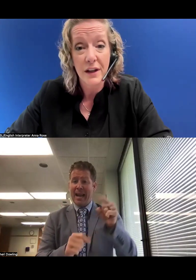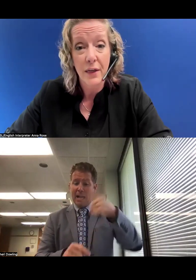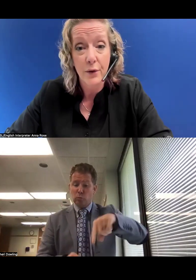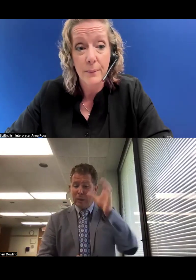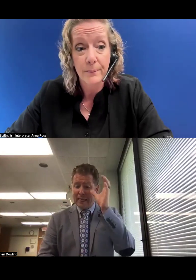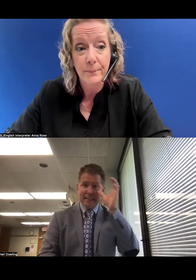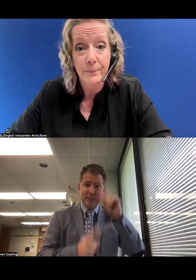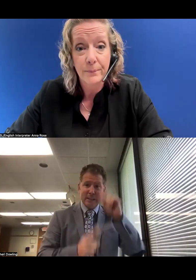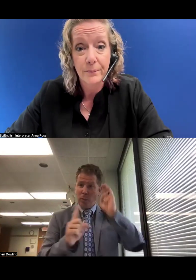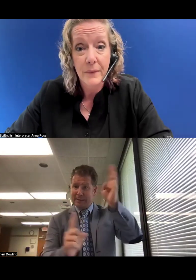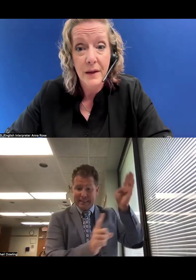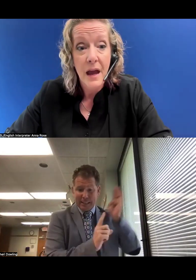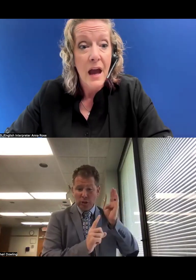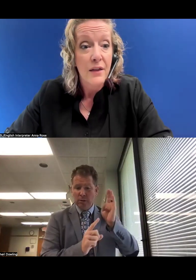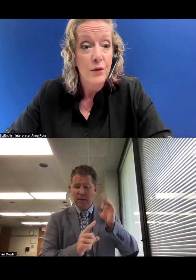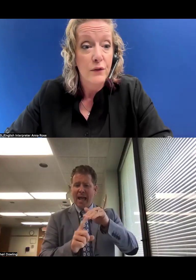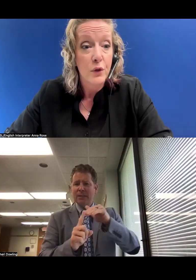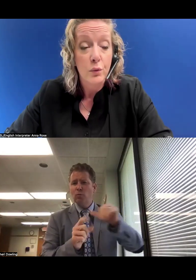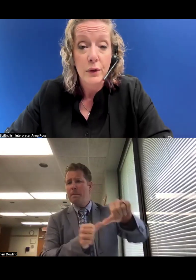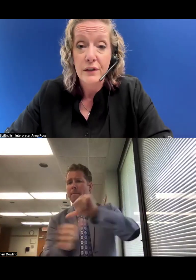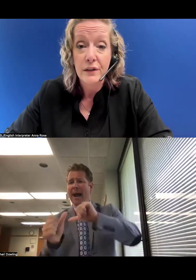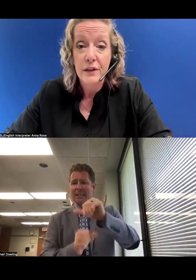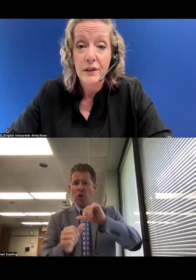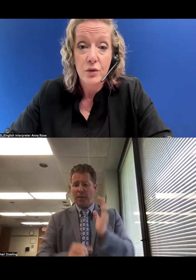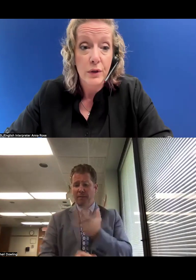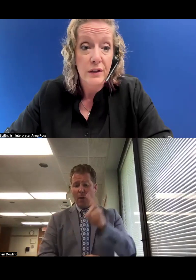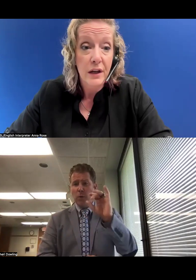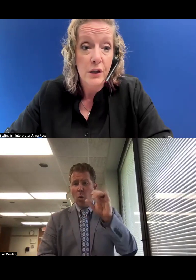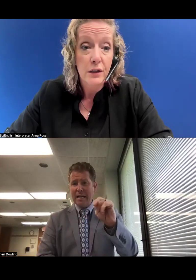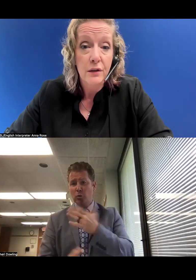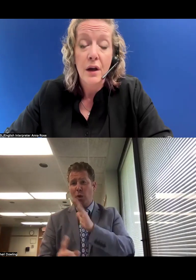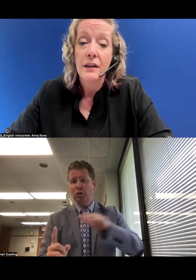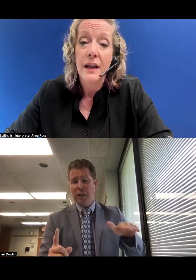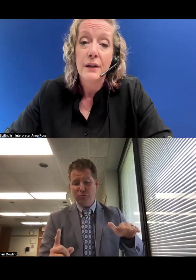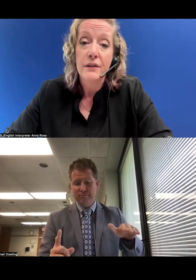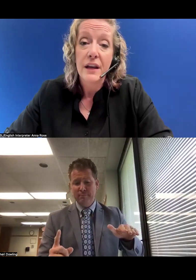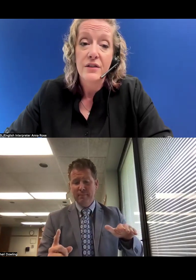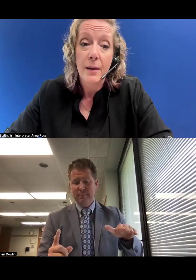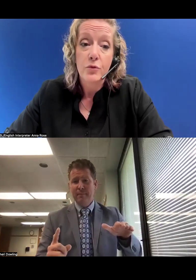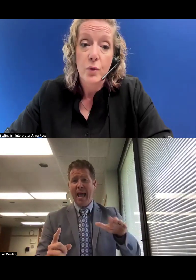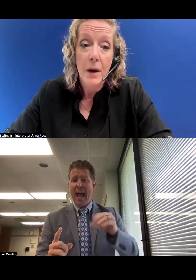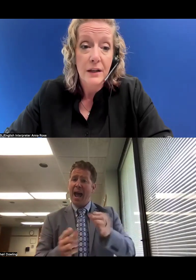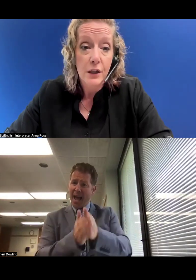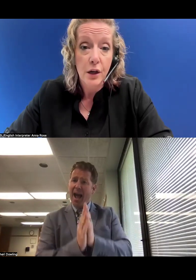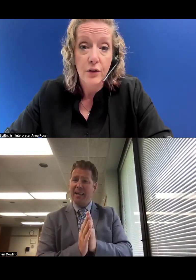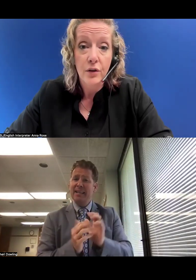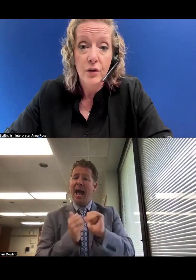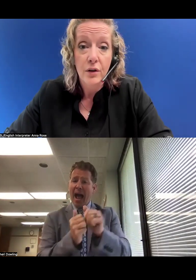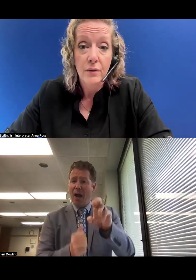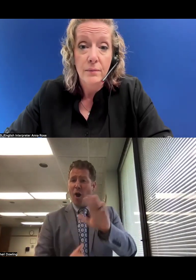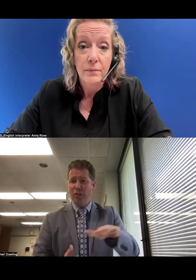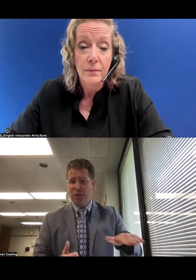forward together. And those of you listening to the presentations, let us take the time to remind each